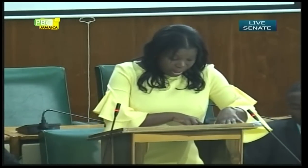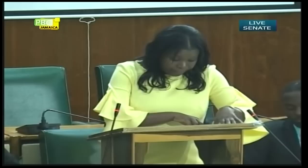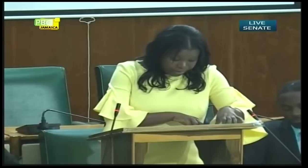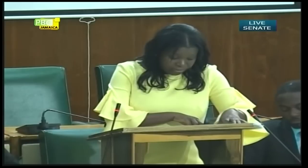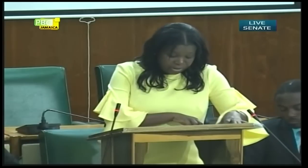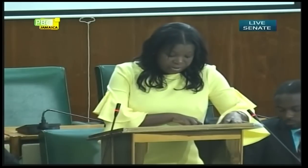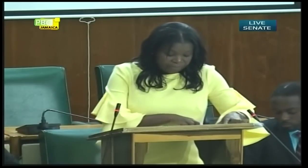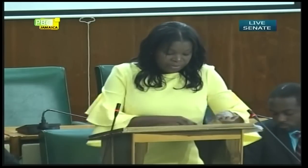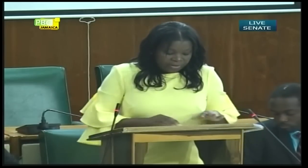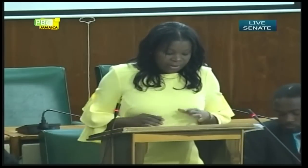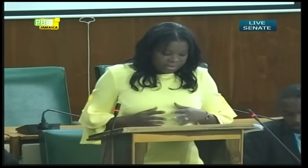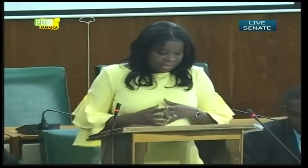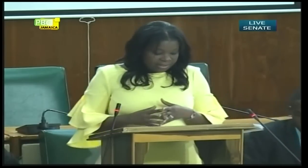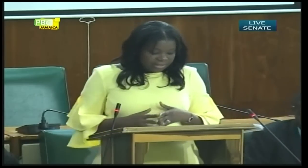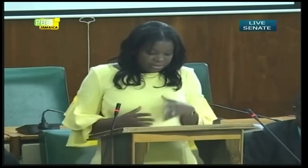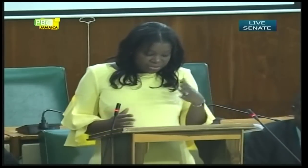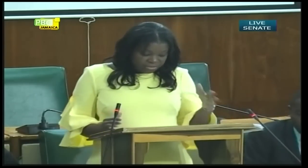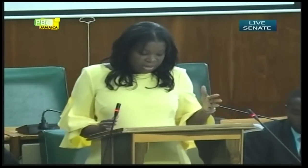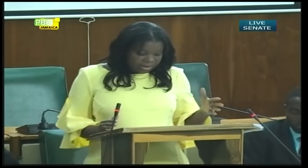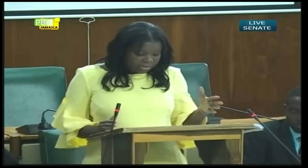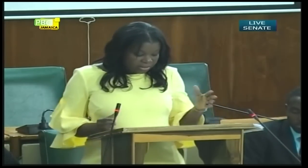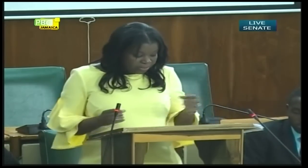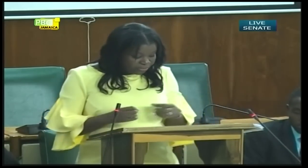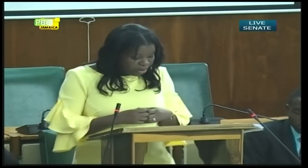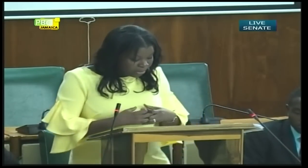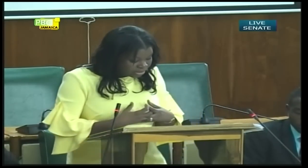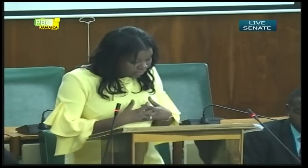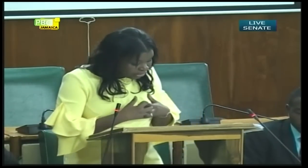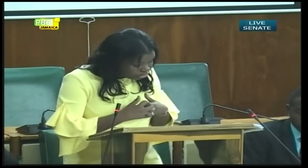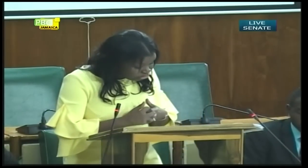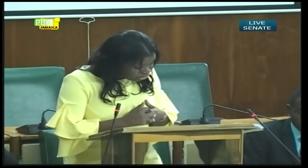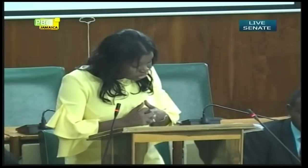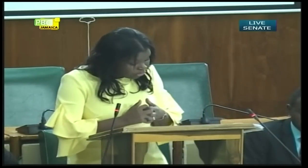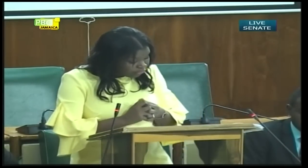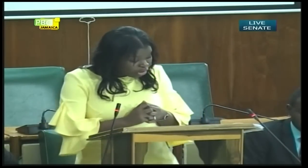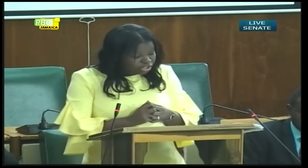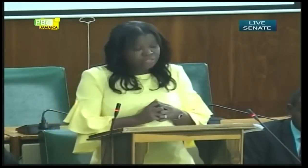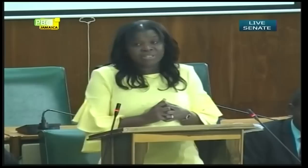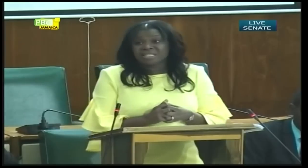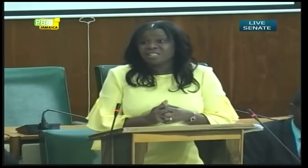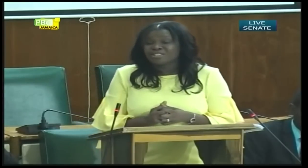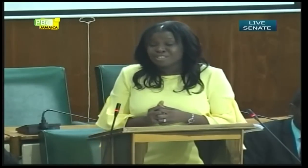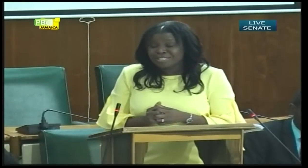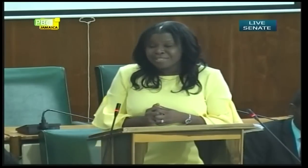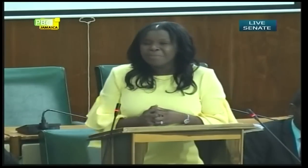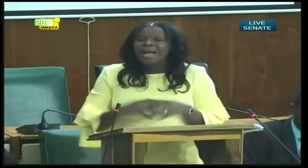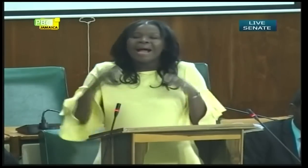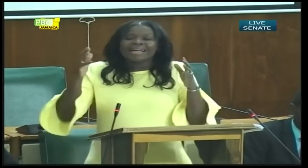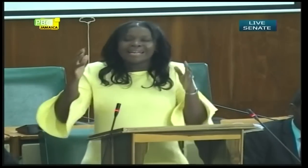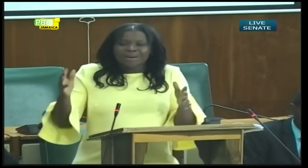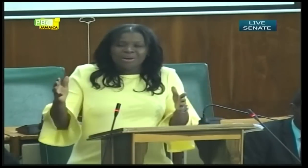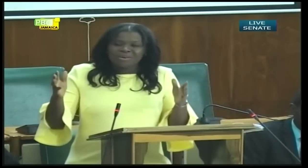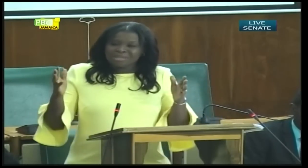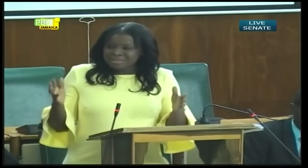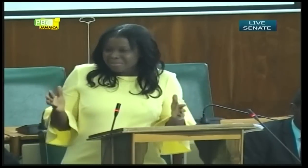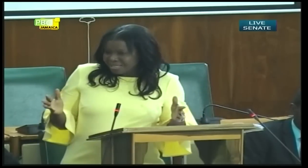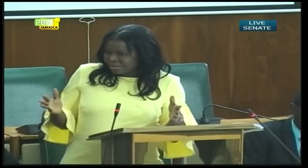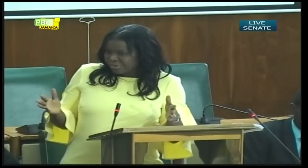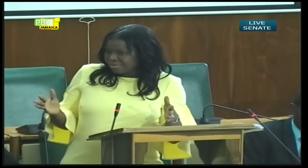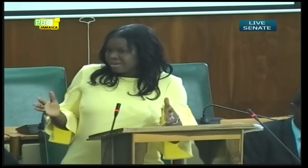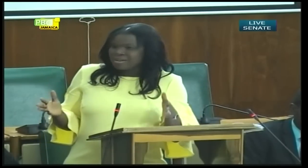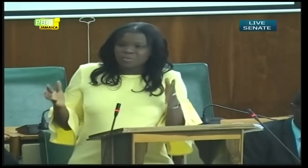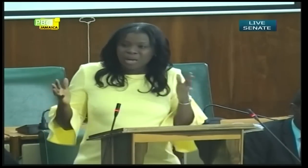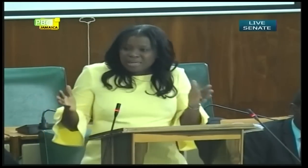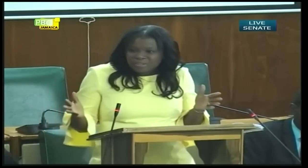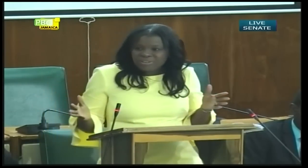for a period not exceeding 3 years the performance of any trust or function vested in the trustee. Again, I wonder what is the magic of